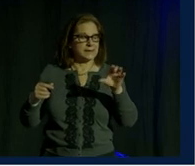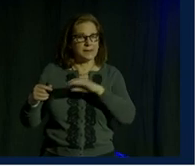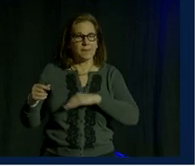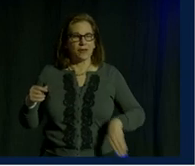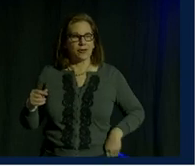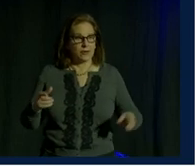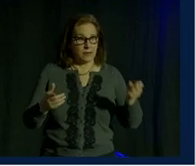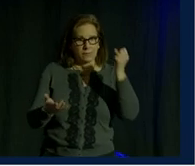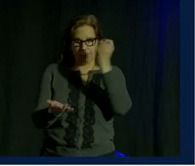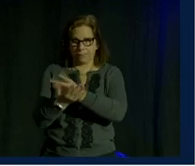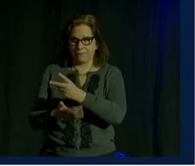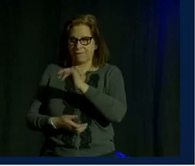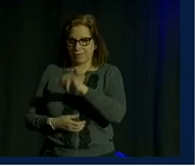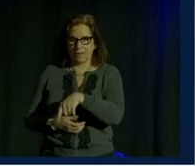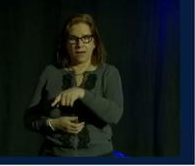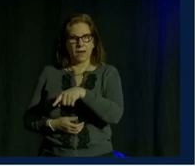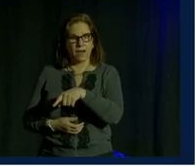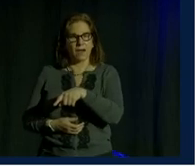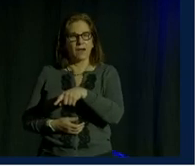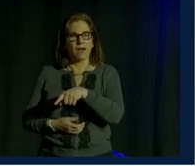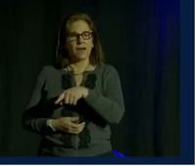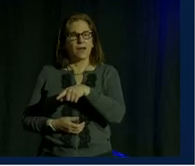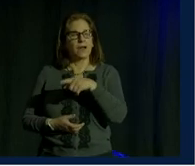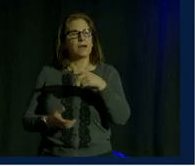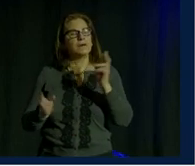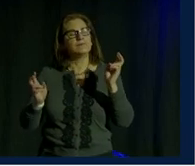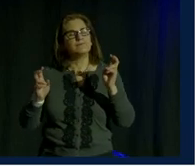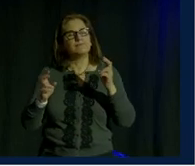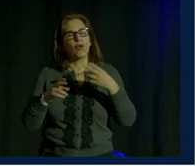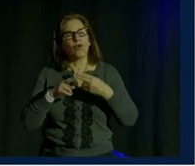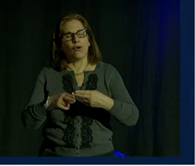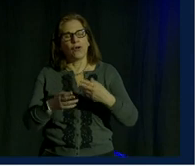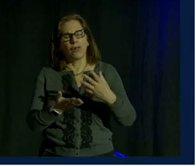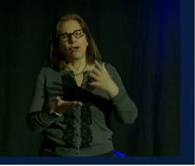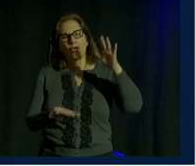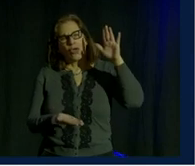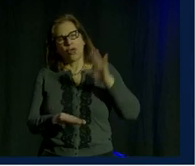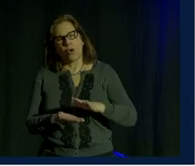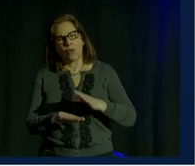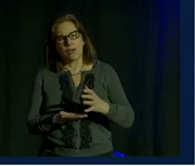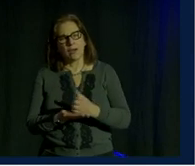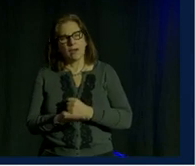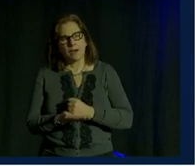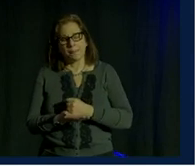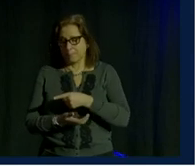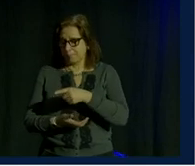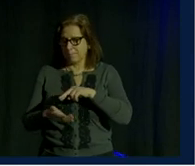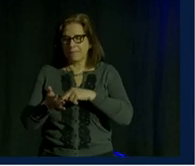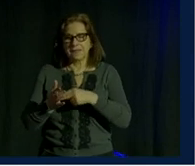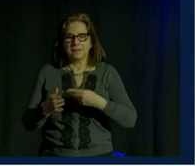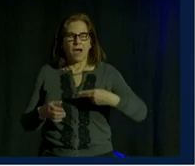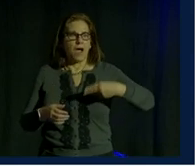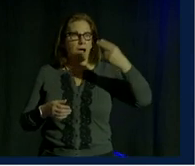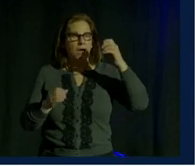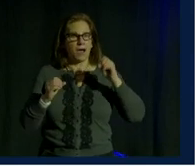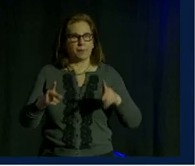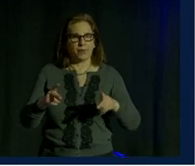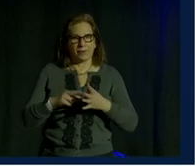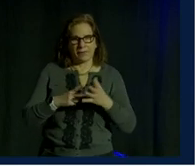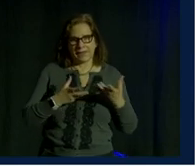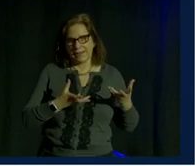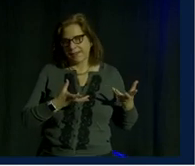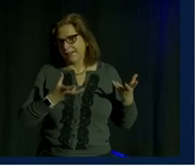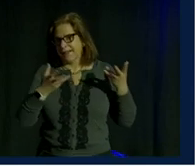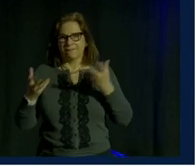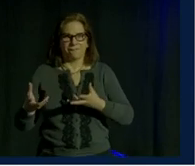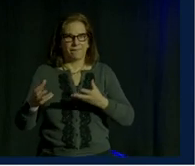in terms of our target by geography. And we're making progress in a number of different regions and areas, but we have some work to do in others.